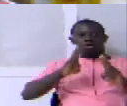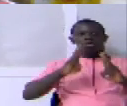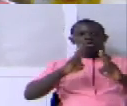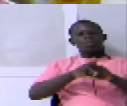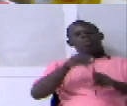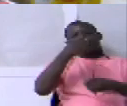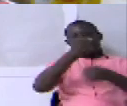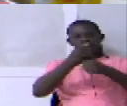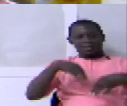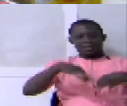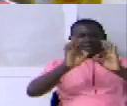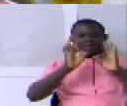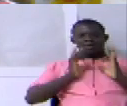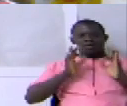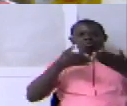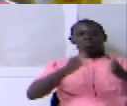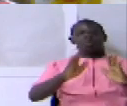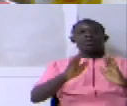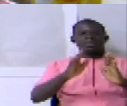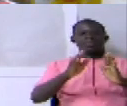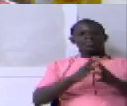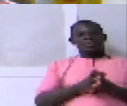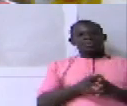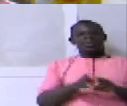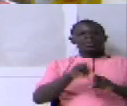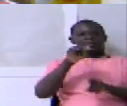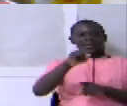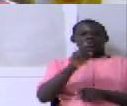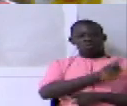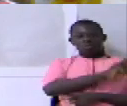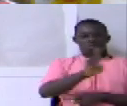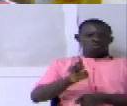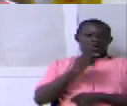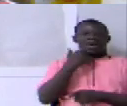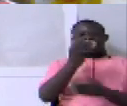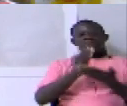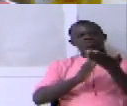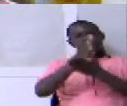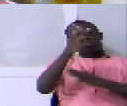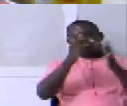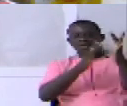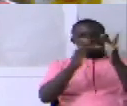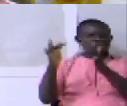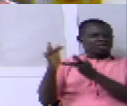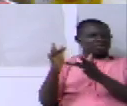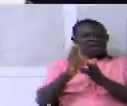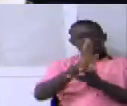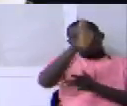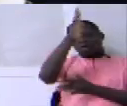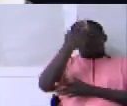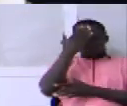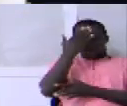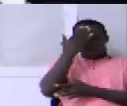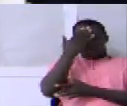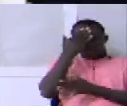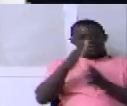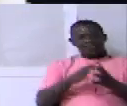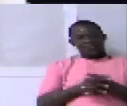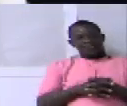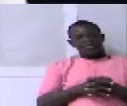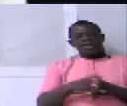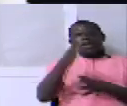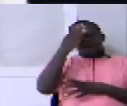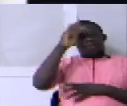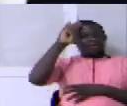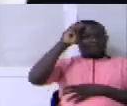law takes its course. This we ask through Christ our Lord. Amen.